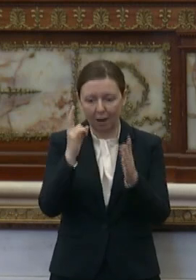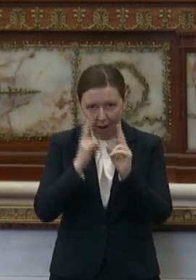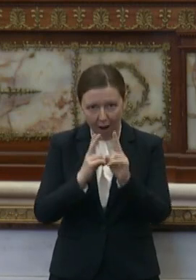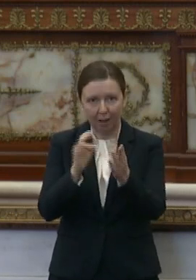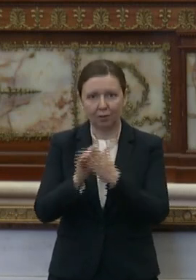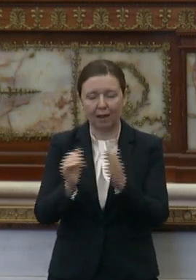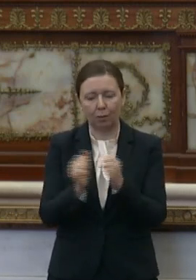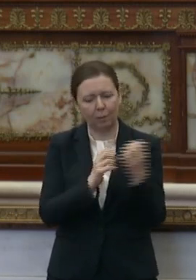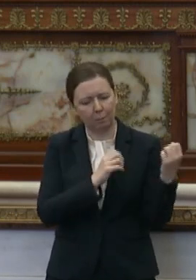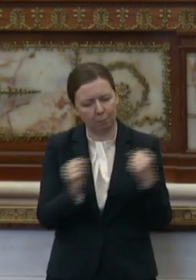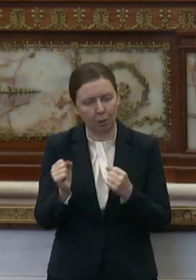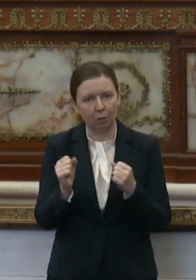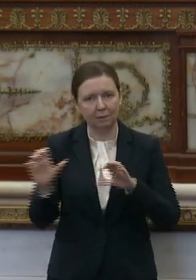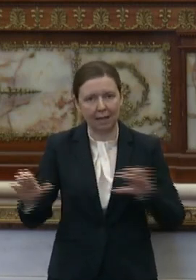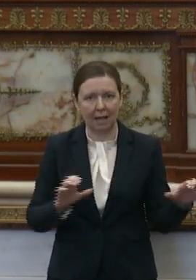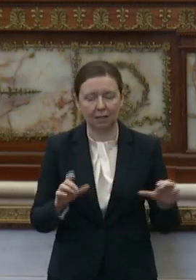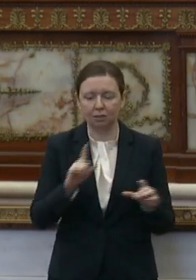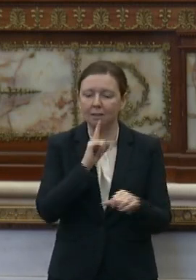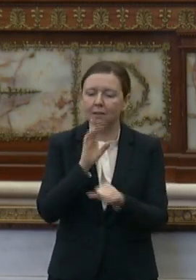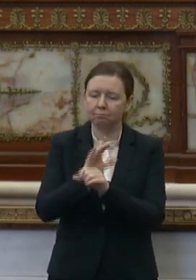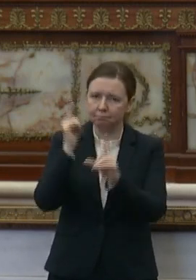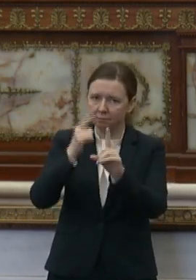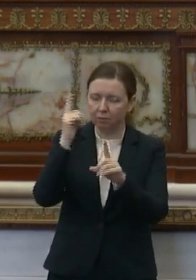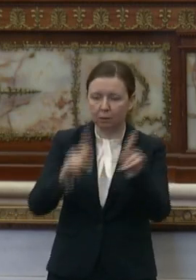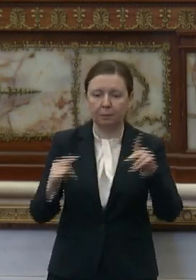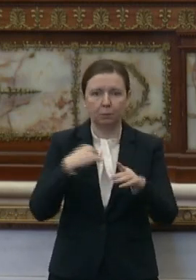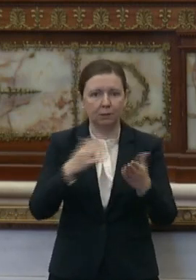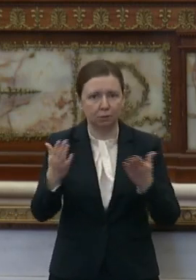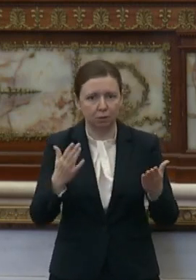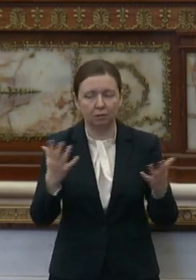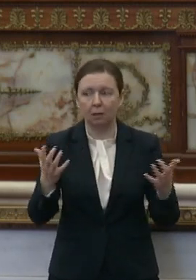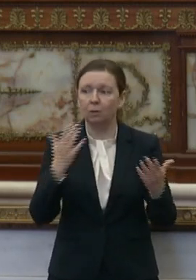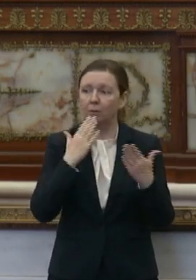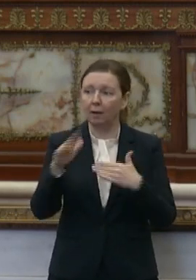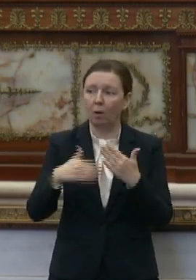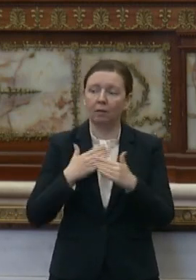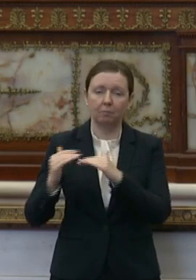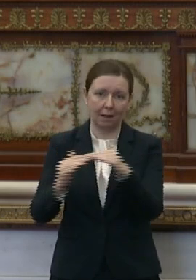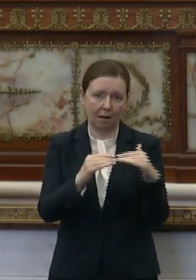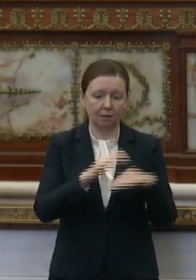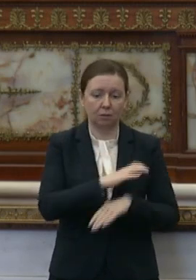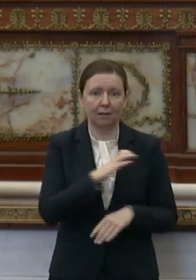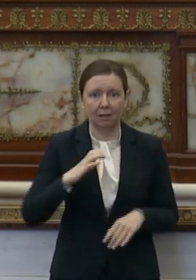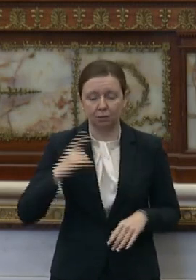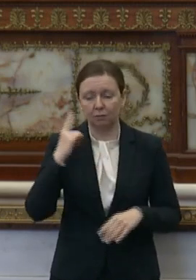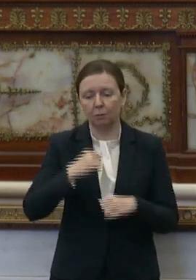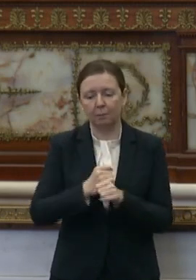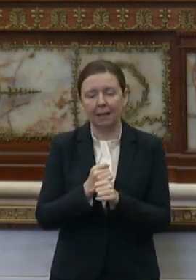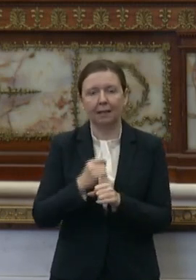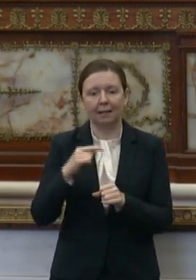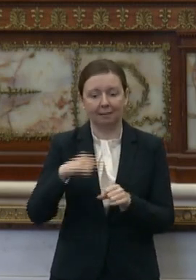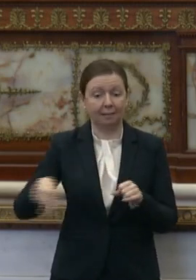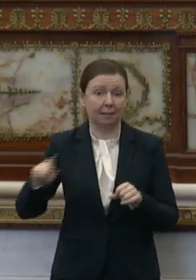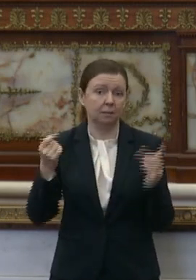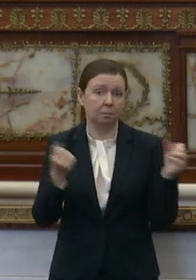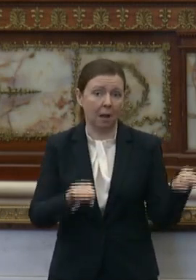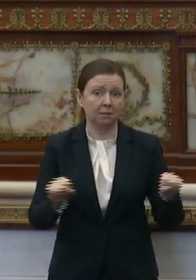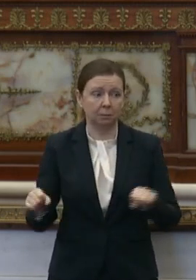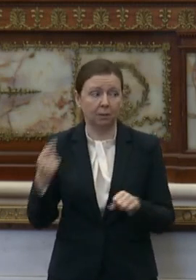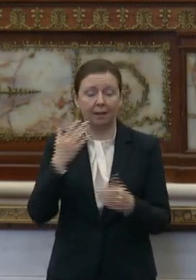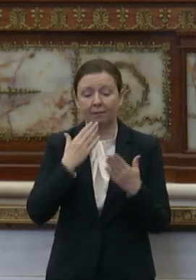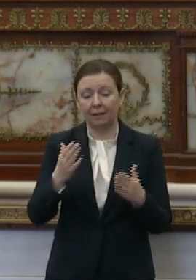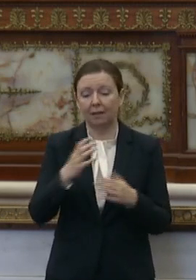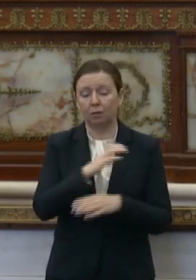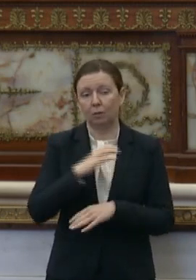bold action and a mission for the people we serve. I want to thank all of my colleagues on council for making all of this possible, and thank you,